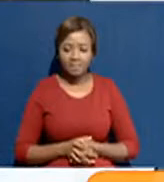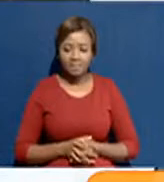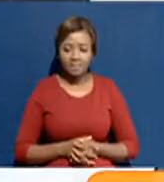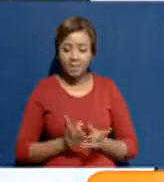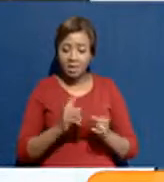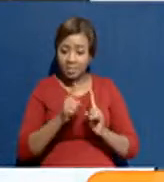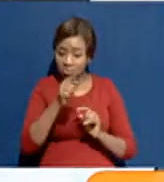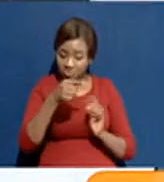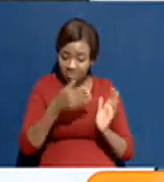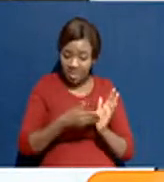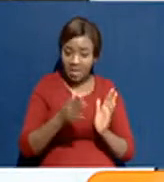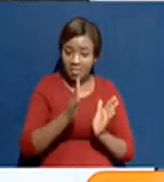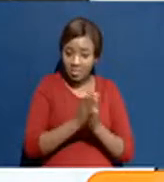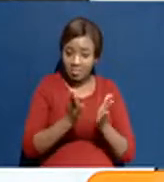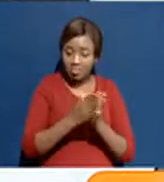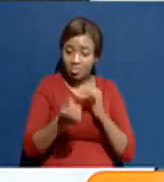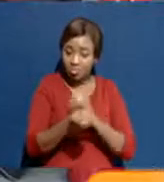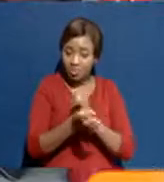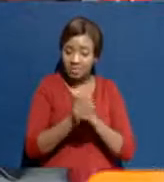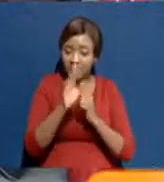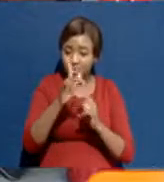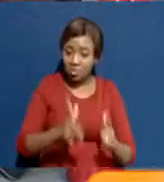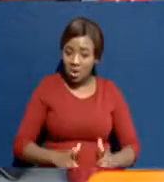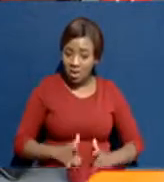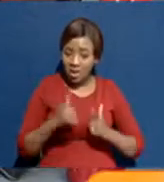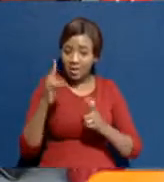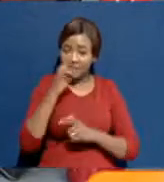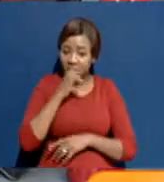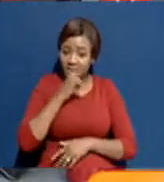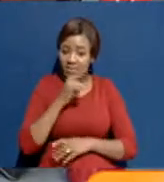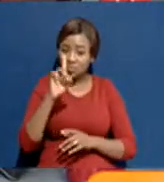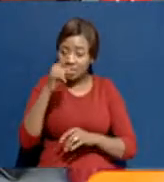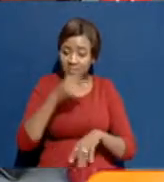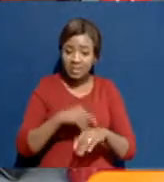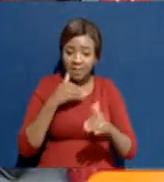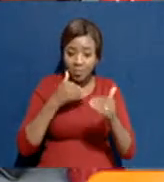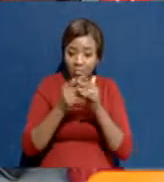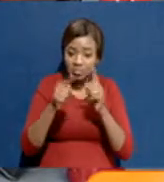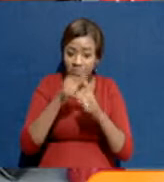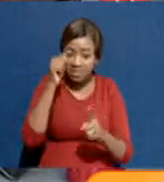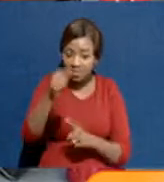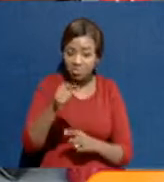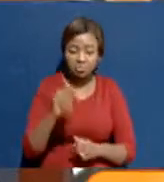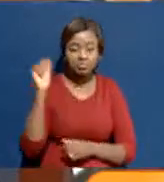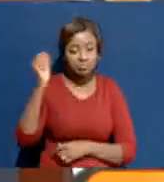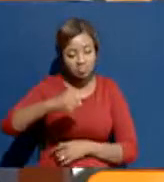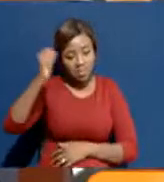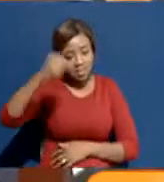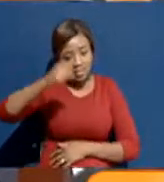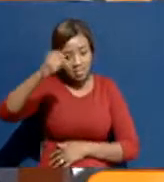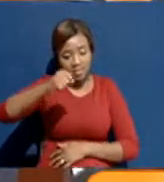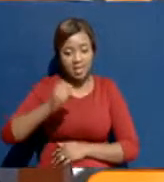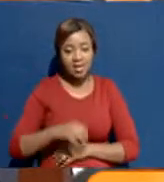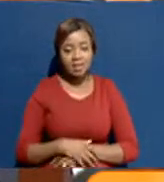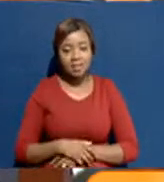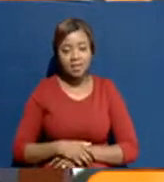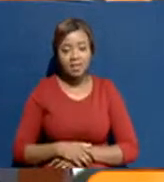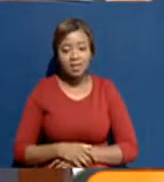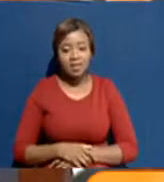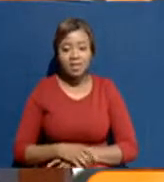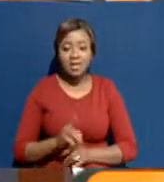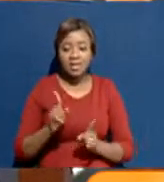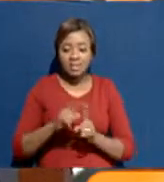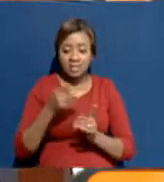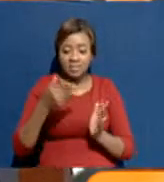threatened a few times. I mean, once they almost killed you. Yes. Remember, I say in the book,